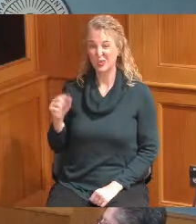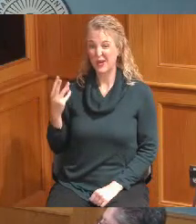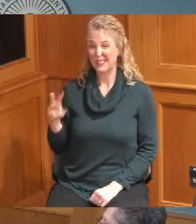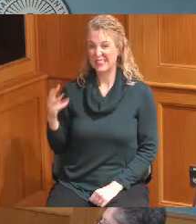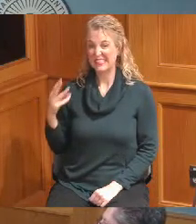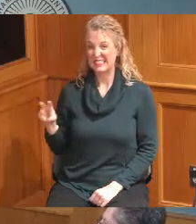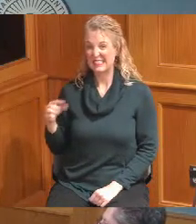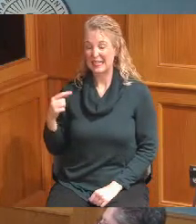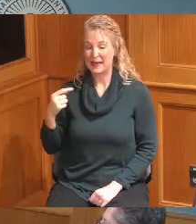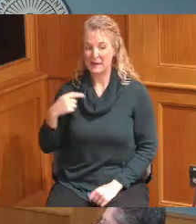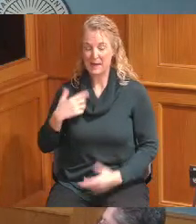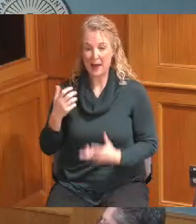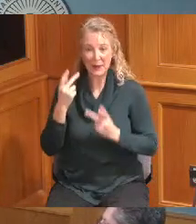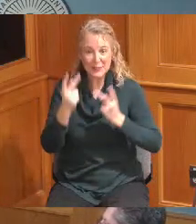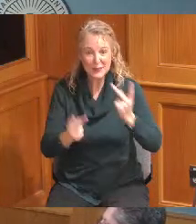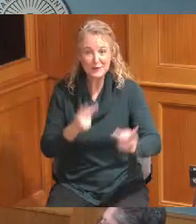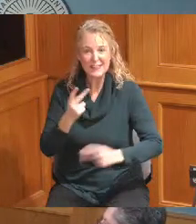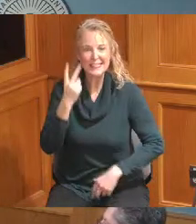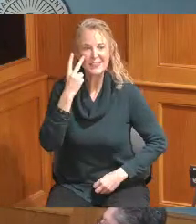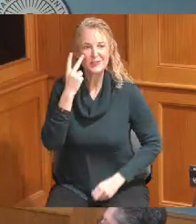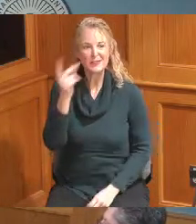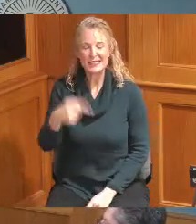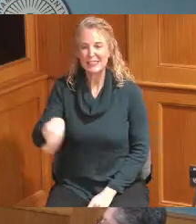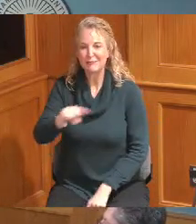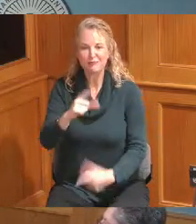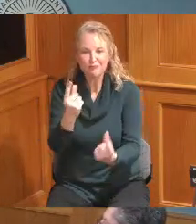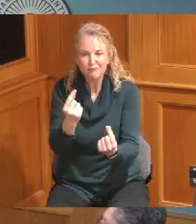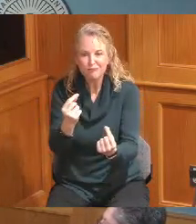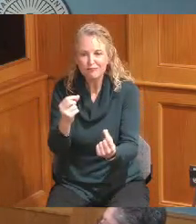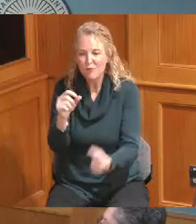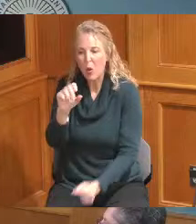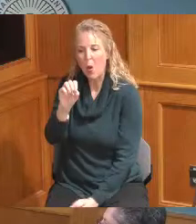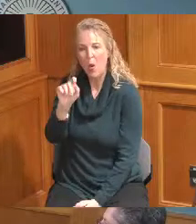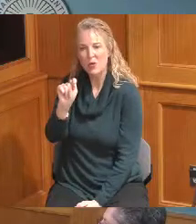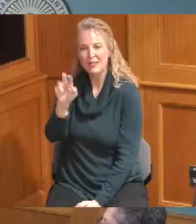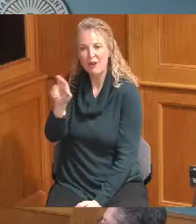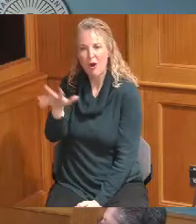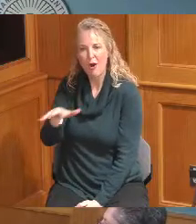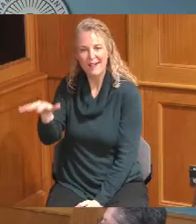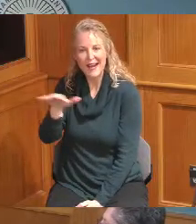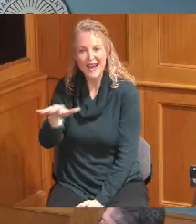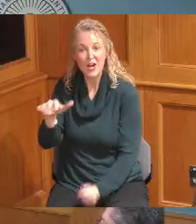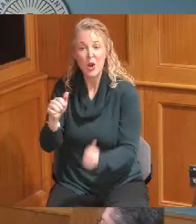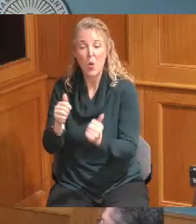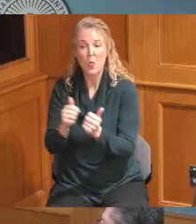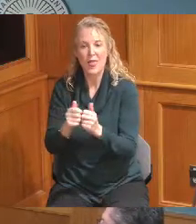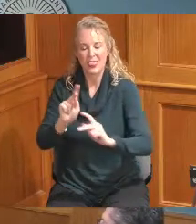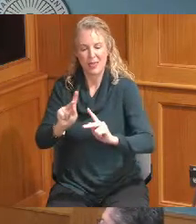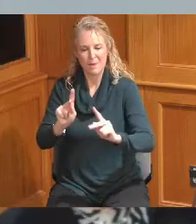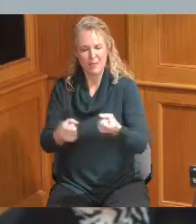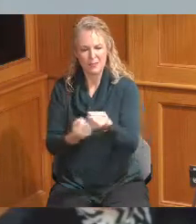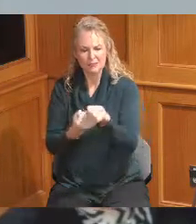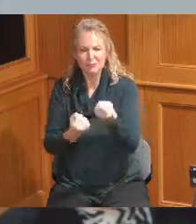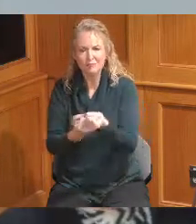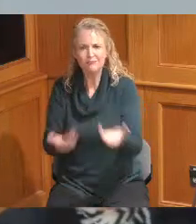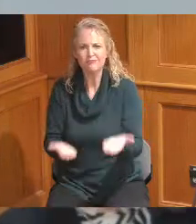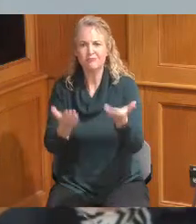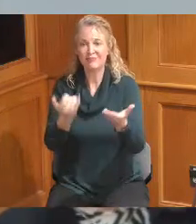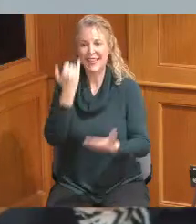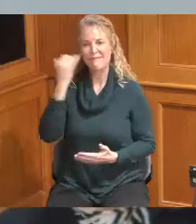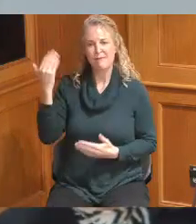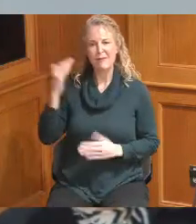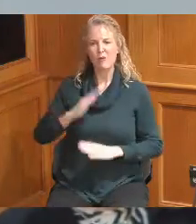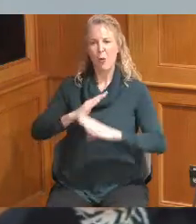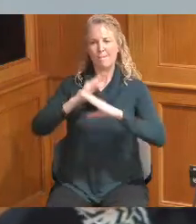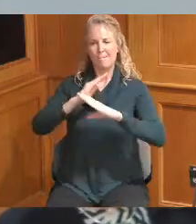came to visit to get an idea of what you were doing in Over the Rhine by way of lifting people up that had barriers